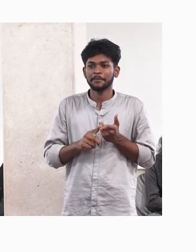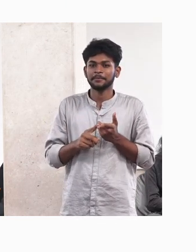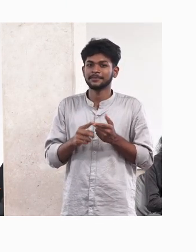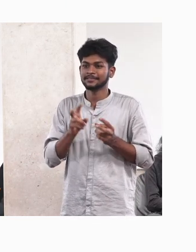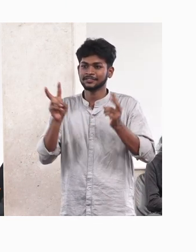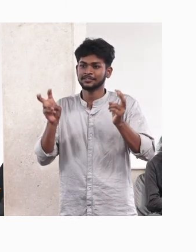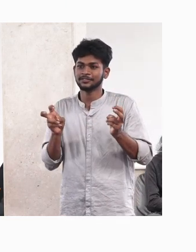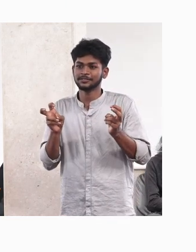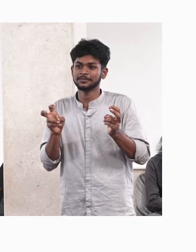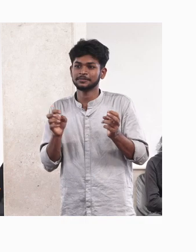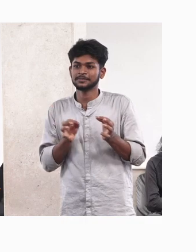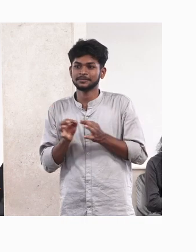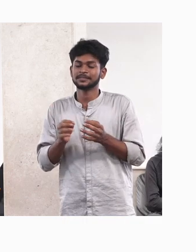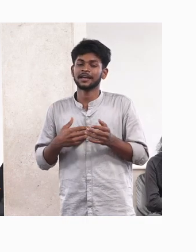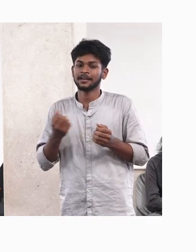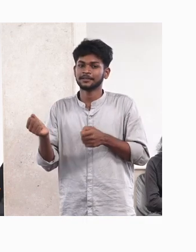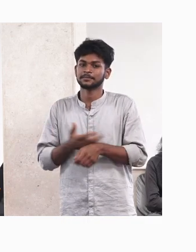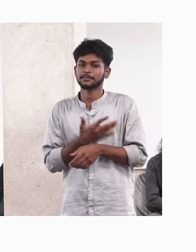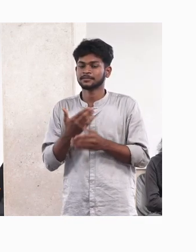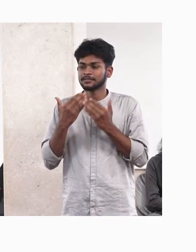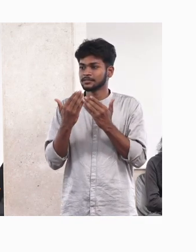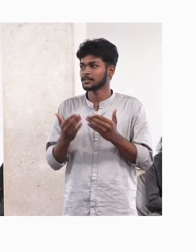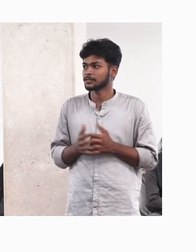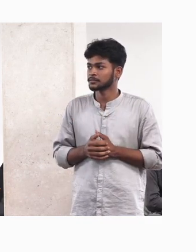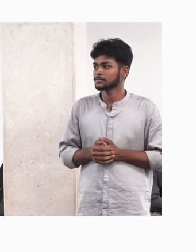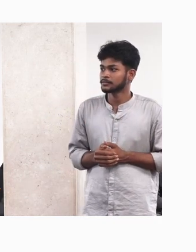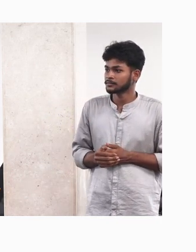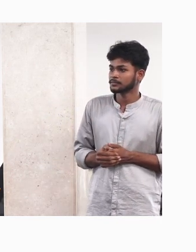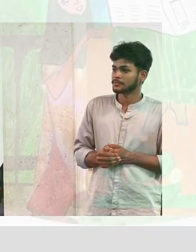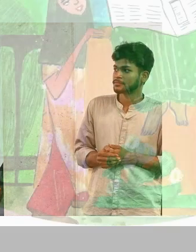very inspirational. Thank you.